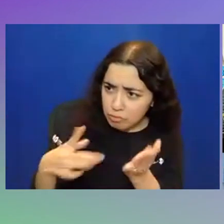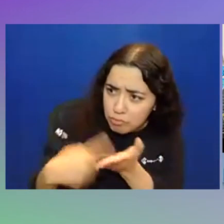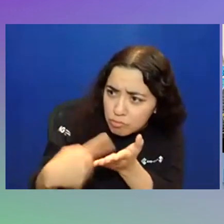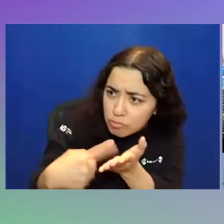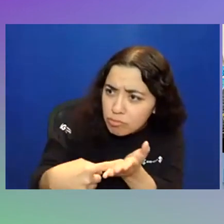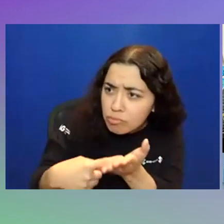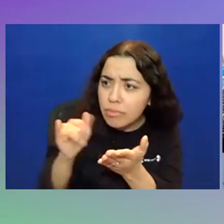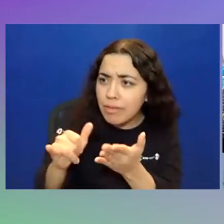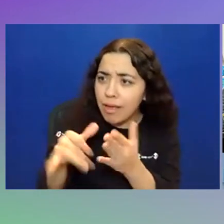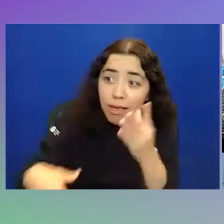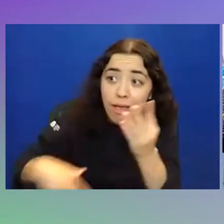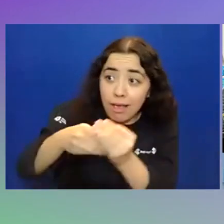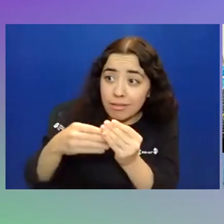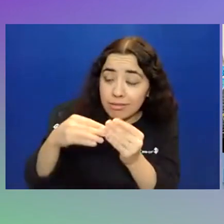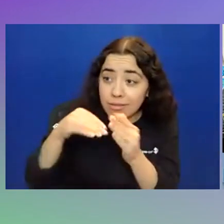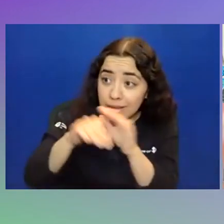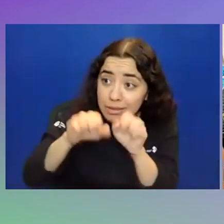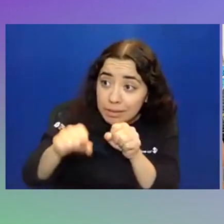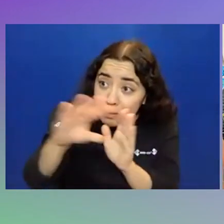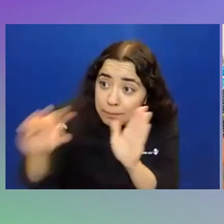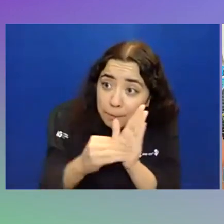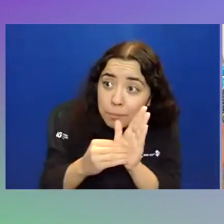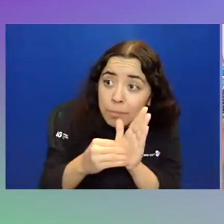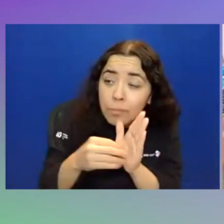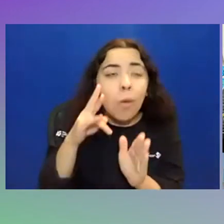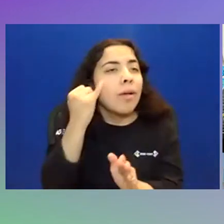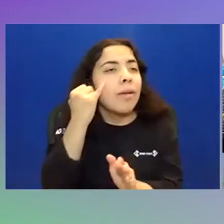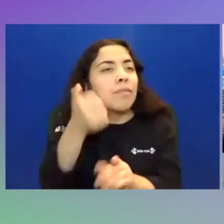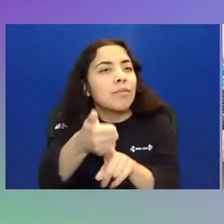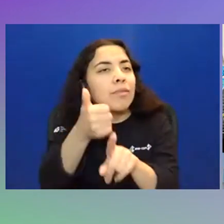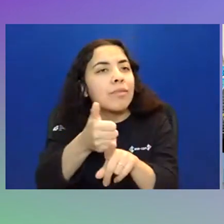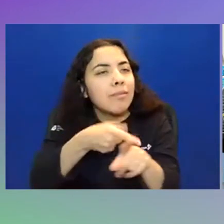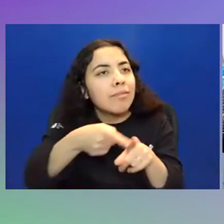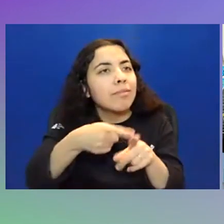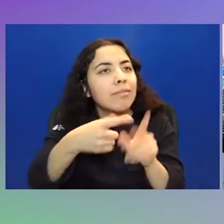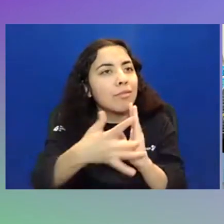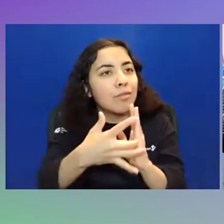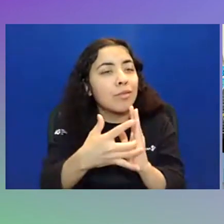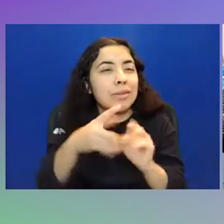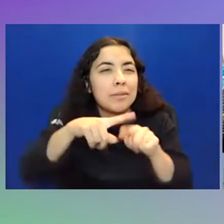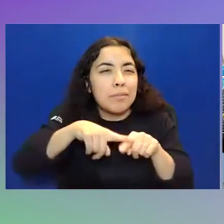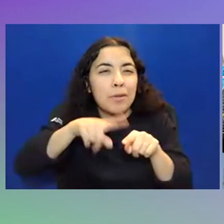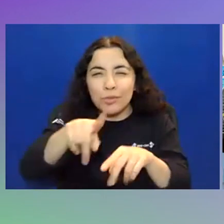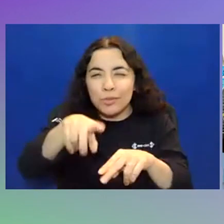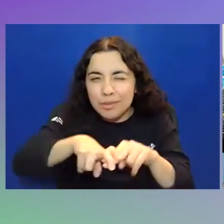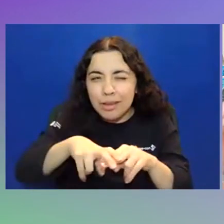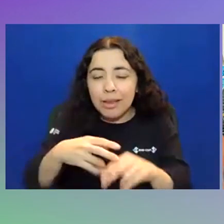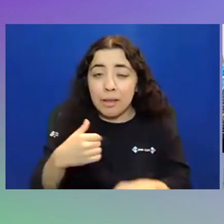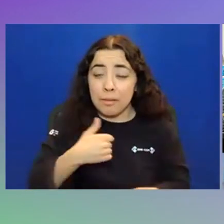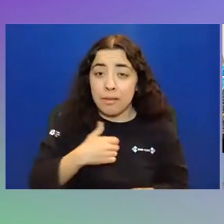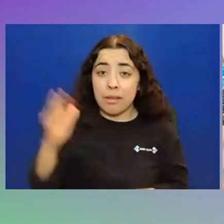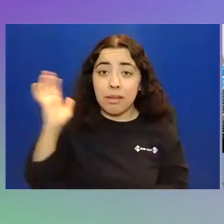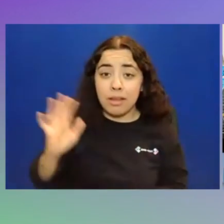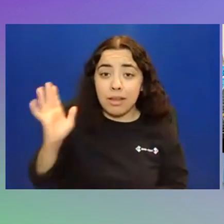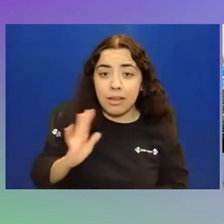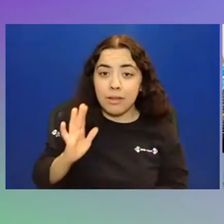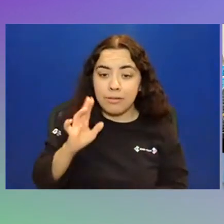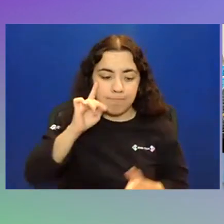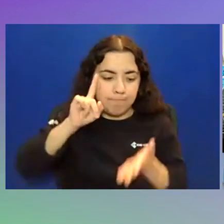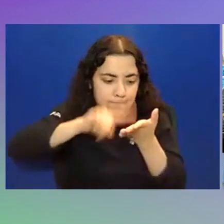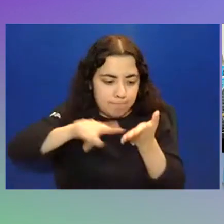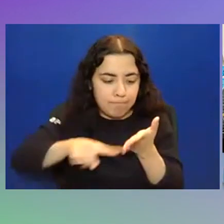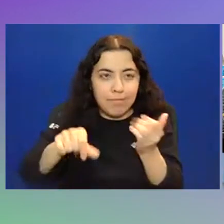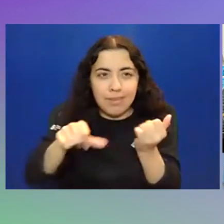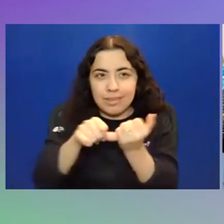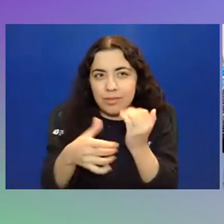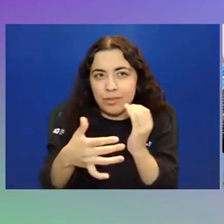things? Or if you're in technology, depending on where you sit, like I said, I started as looking at our assistive technology because I